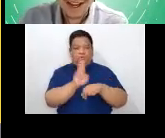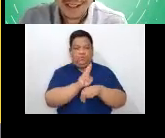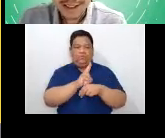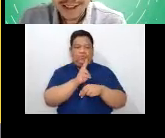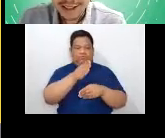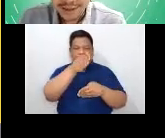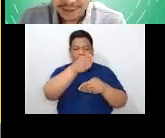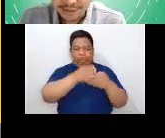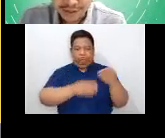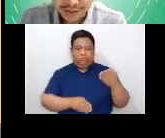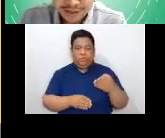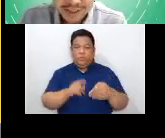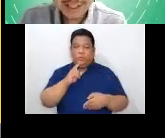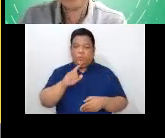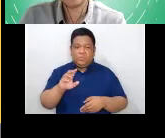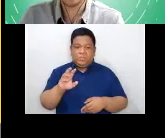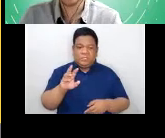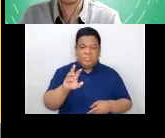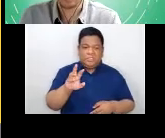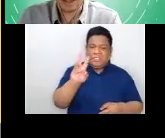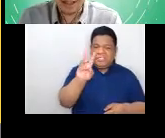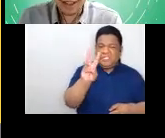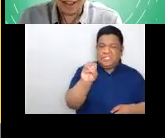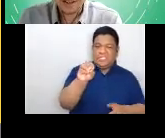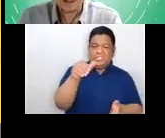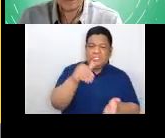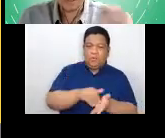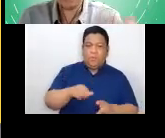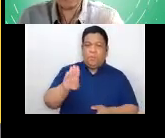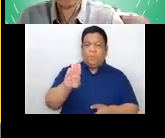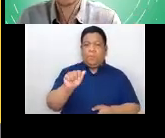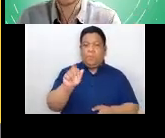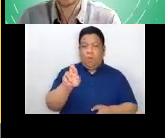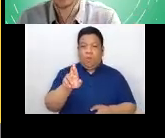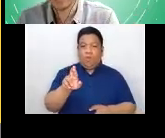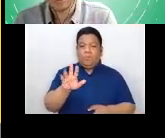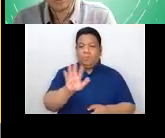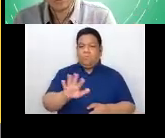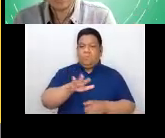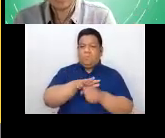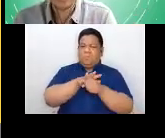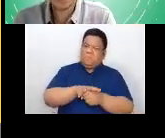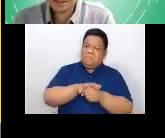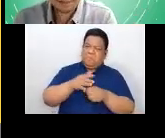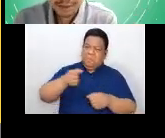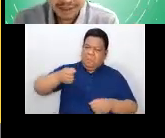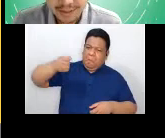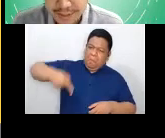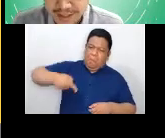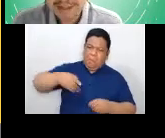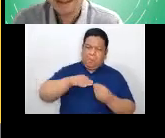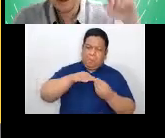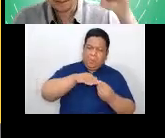water at, I don't know if 60,000 bar, which is how much pressure is going through. So the same process